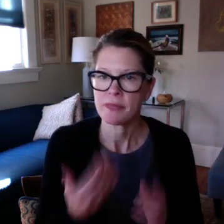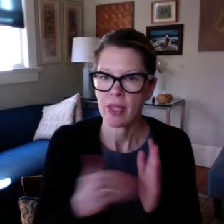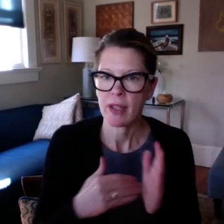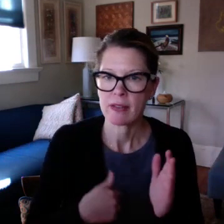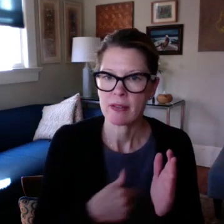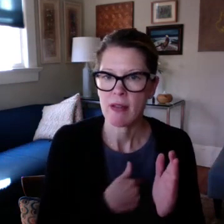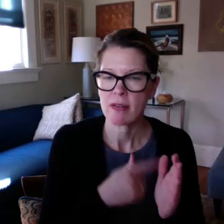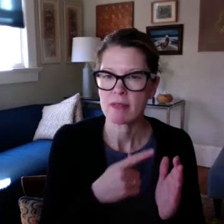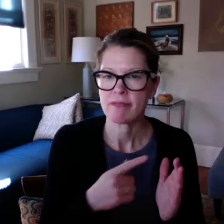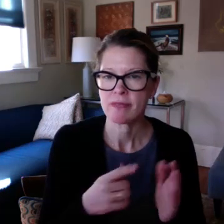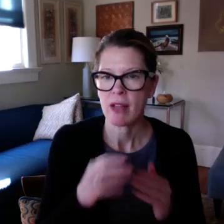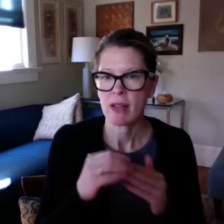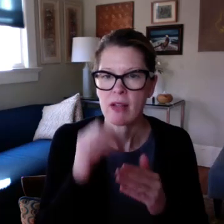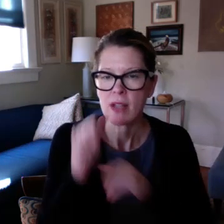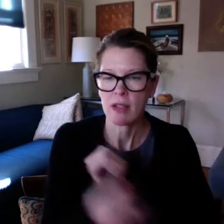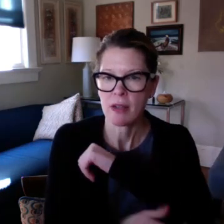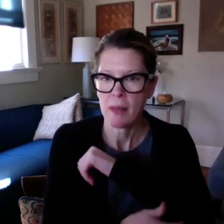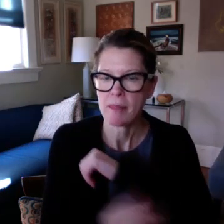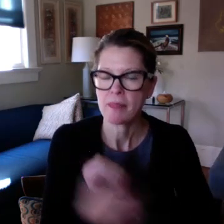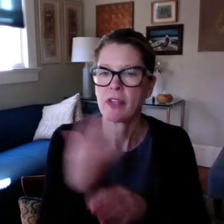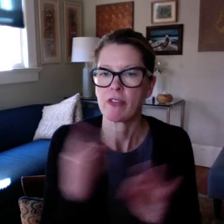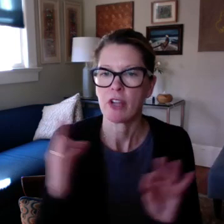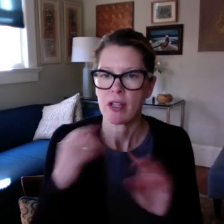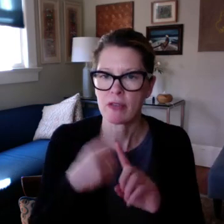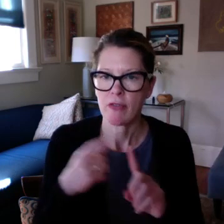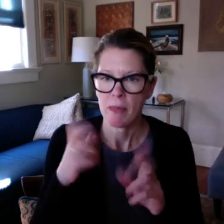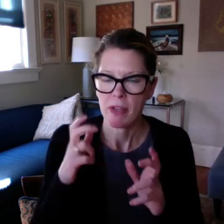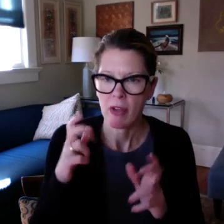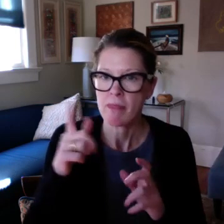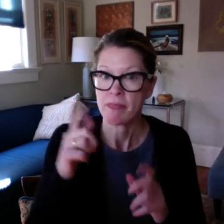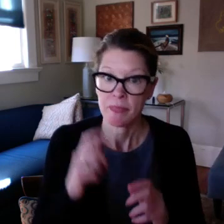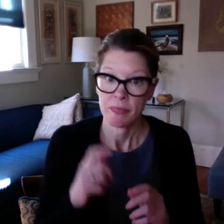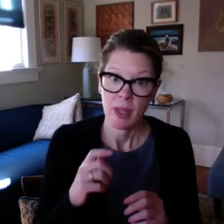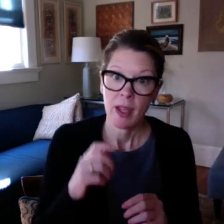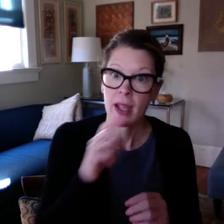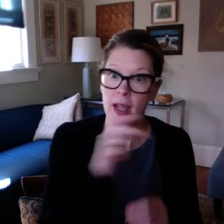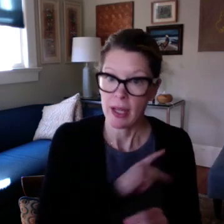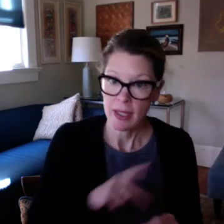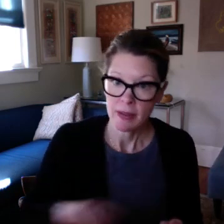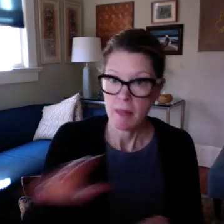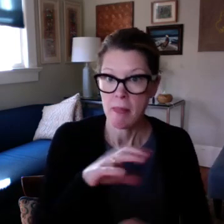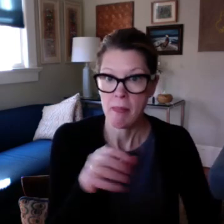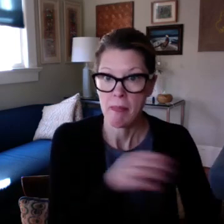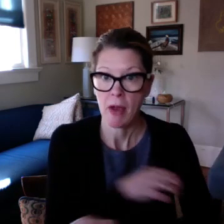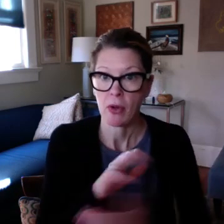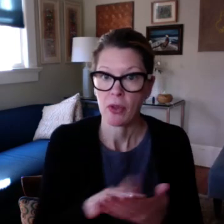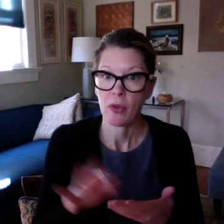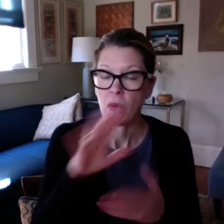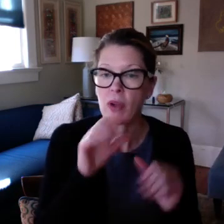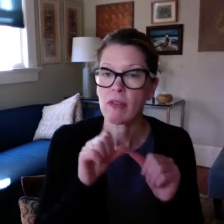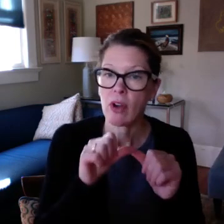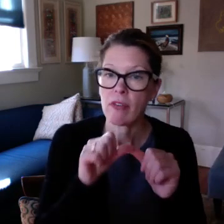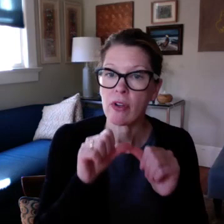from evil. For thine is the kingdom, and the power, and the glory, forever and ever. Amen.